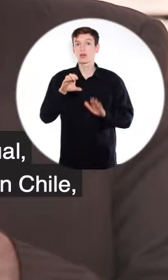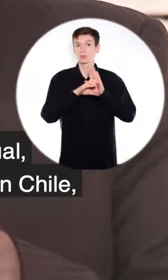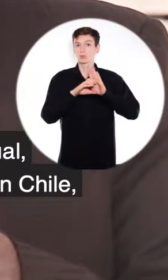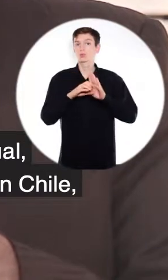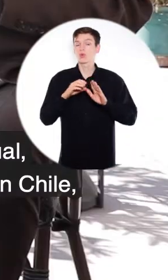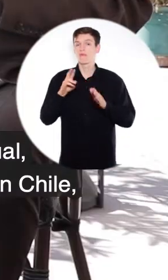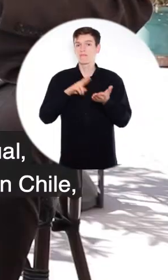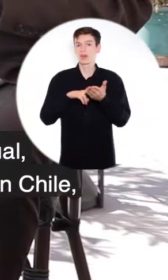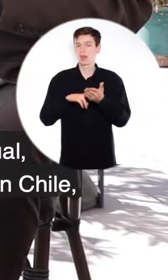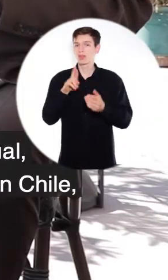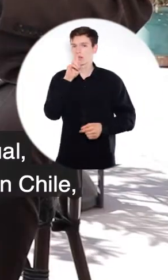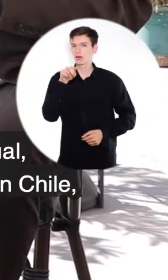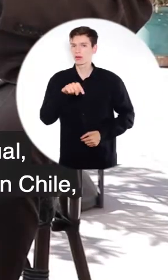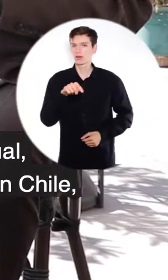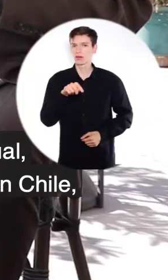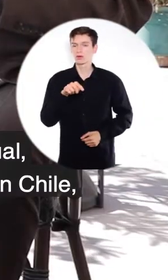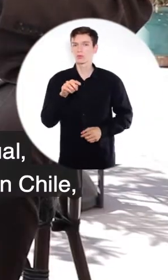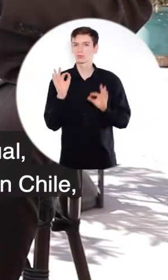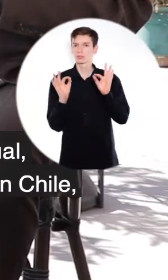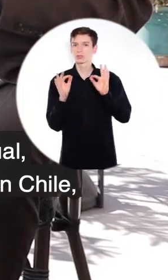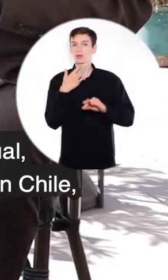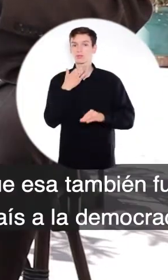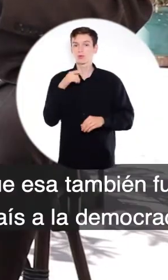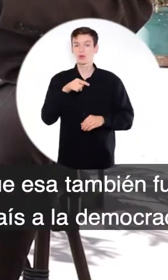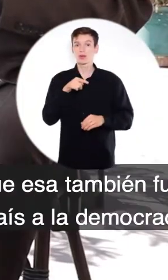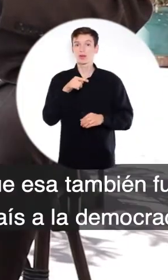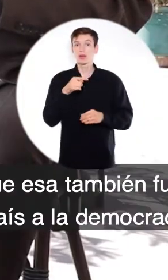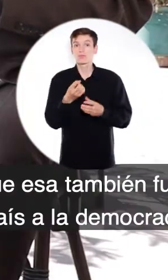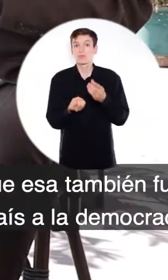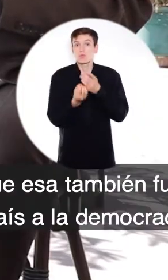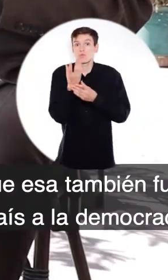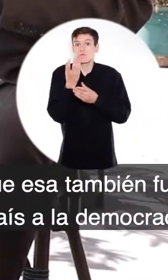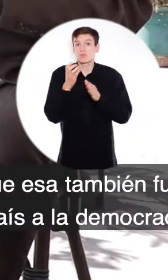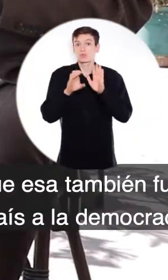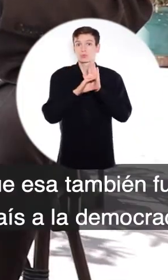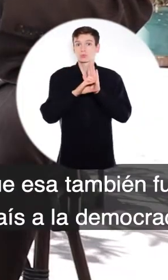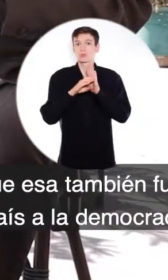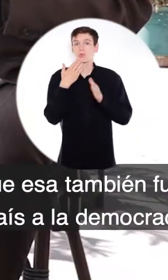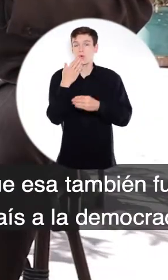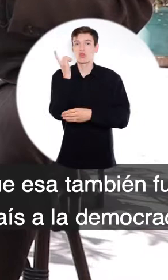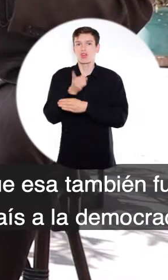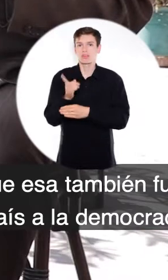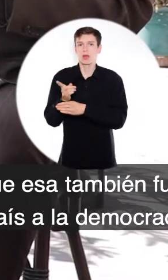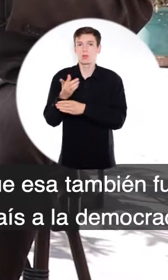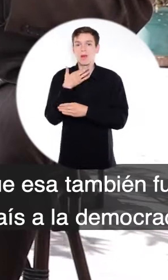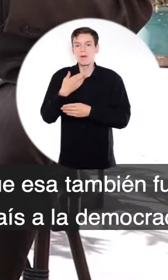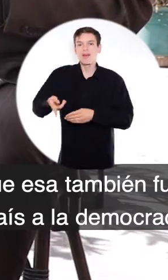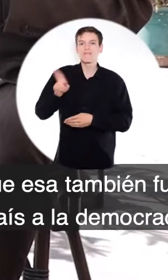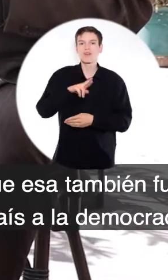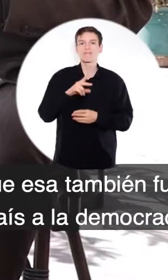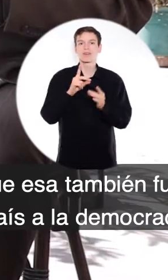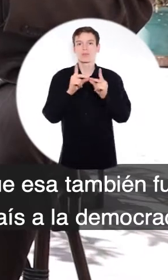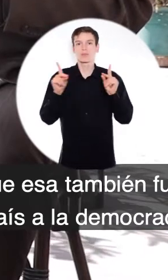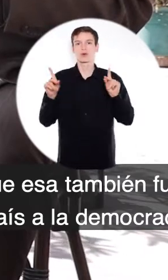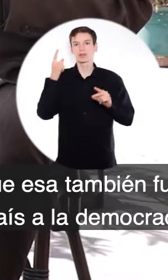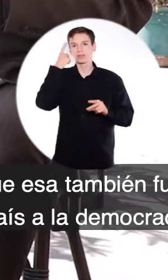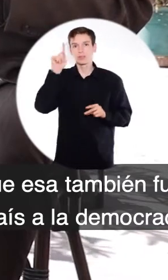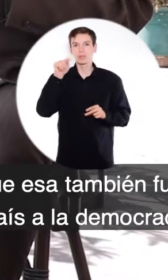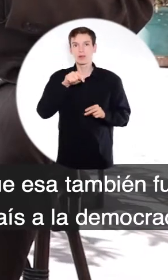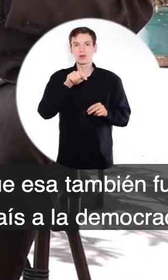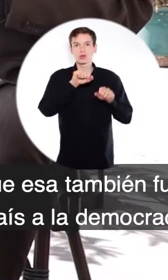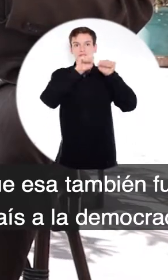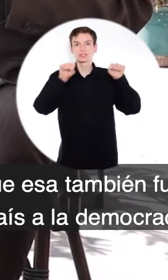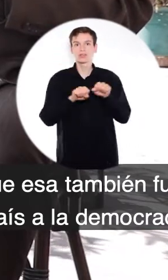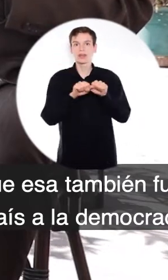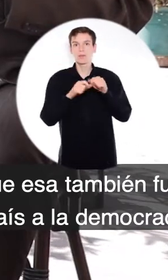think, it's quite possible that it can work. If so, it would be very much like the Pinochet Constitution in the